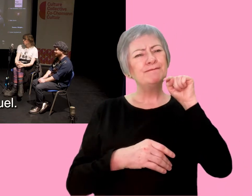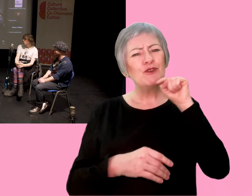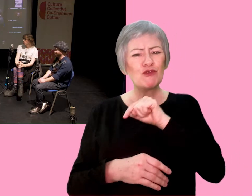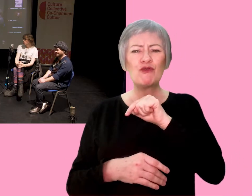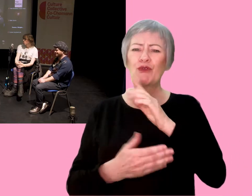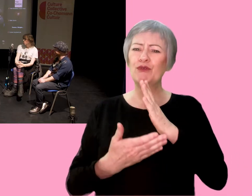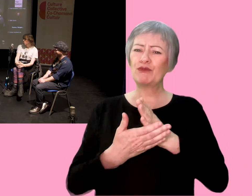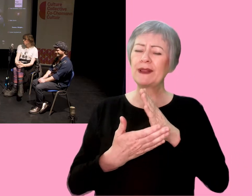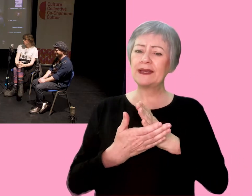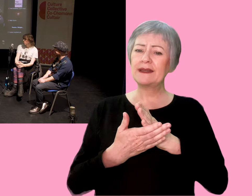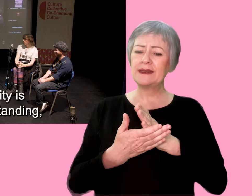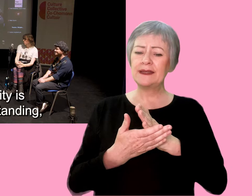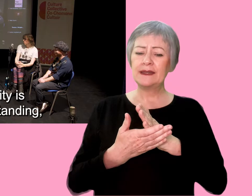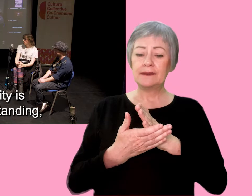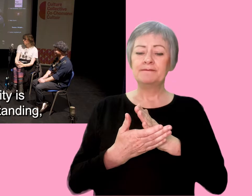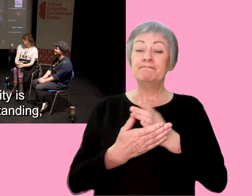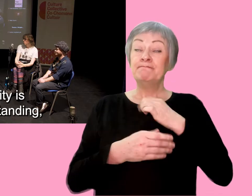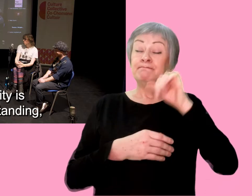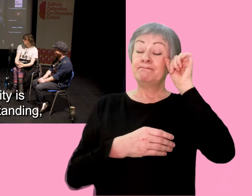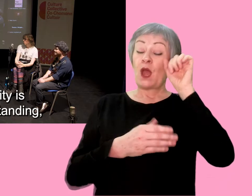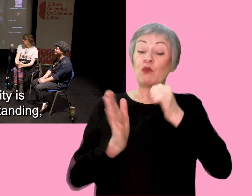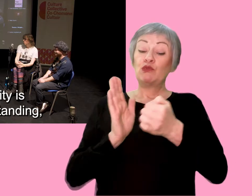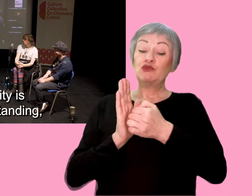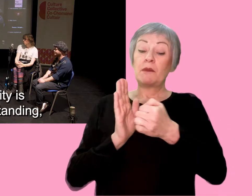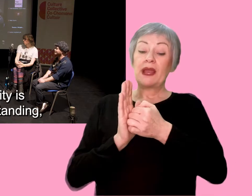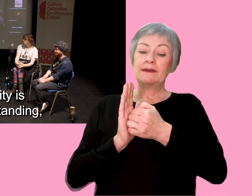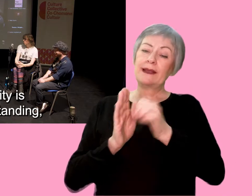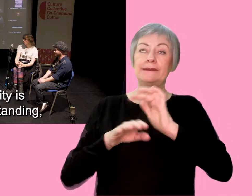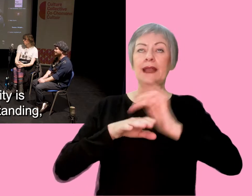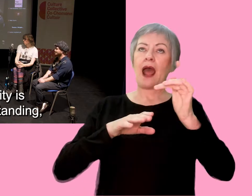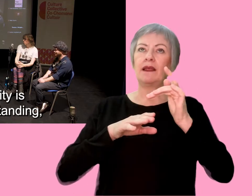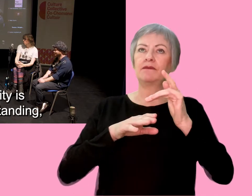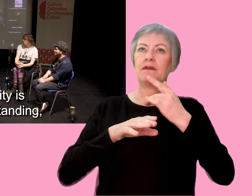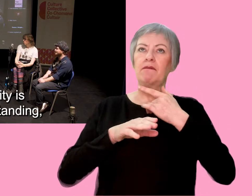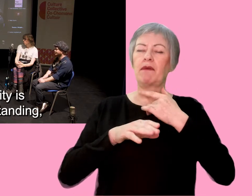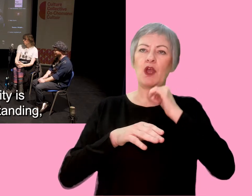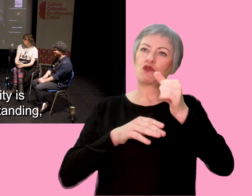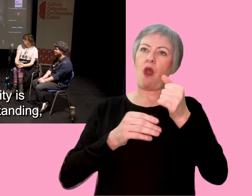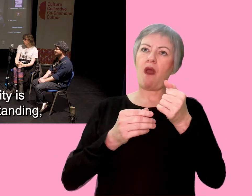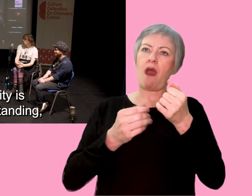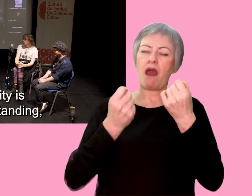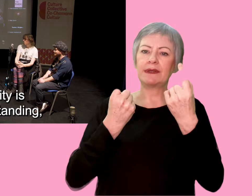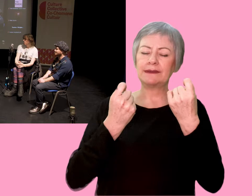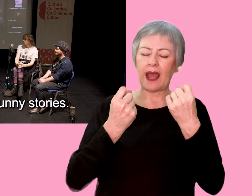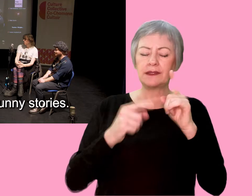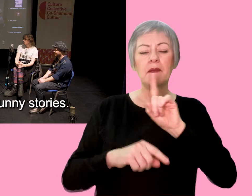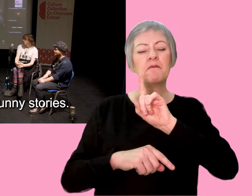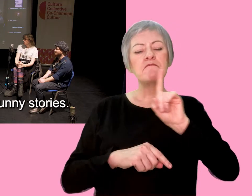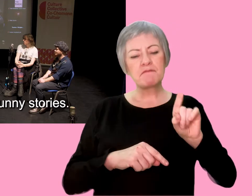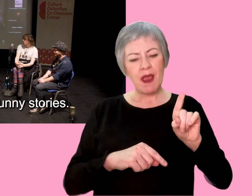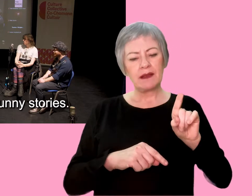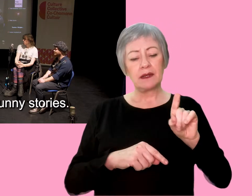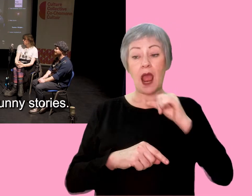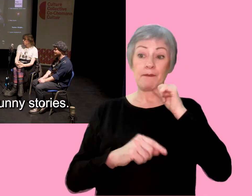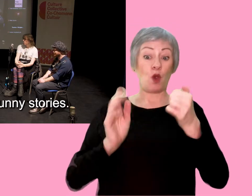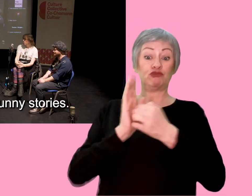cruel. Yes, I know stupidity is a talent of misunderstanding, but